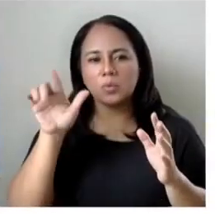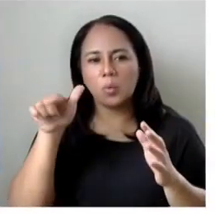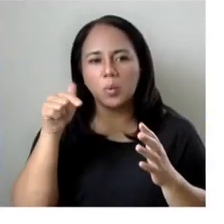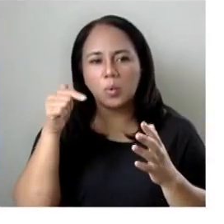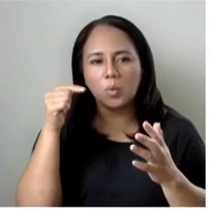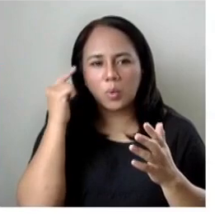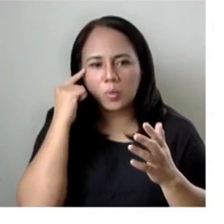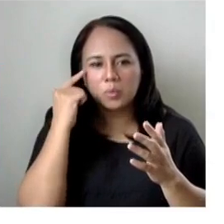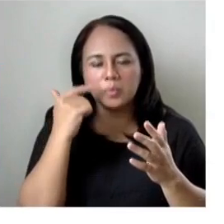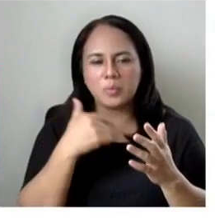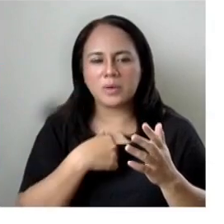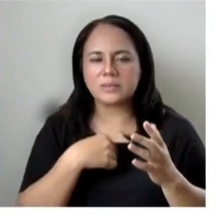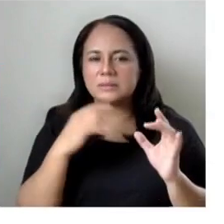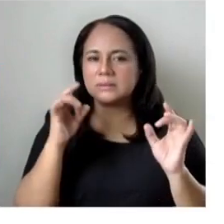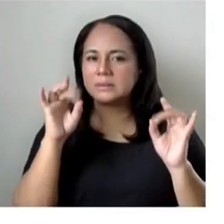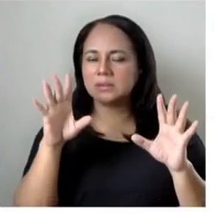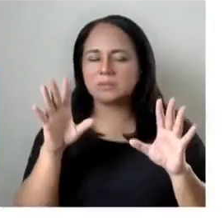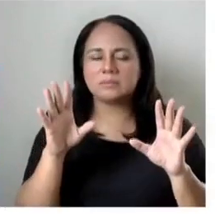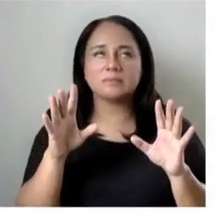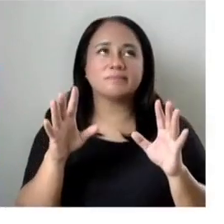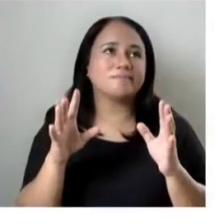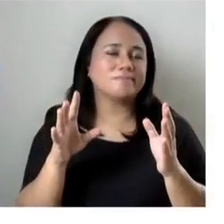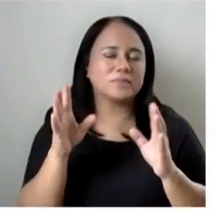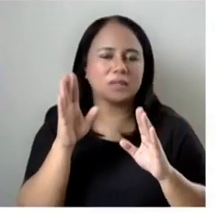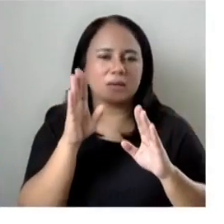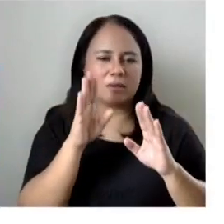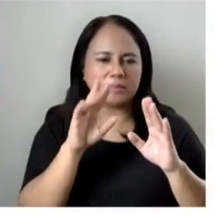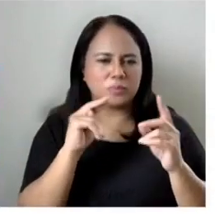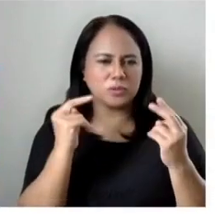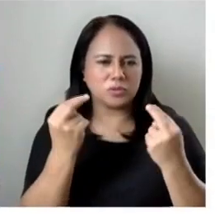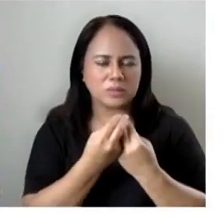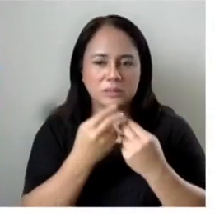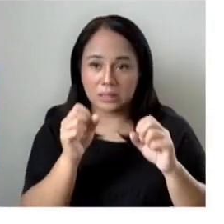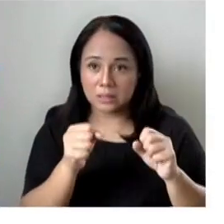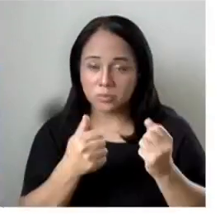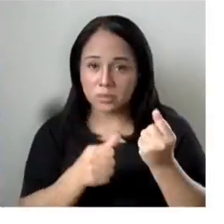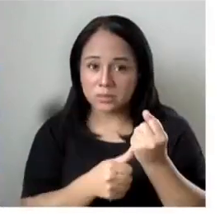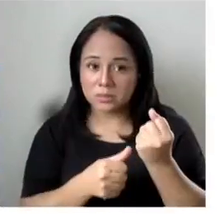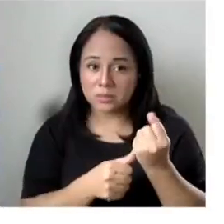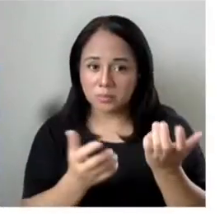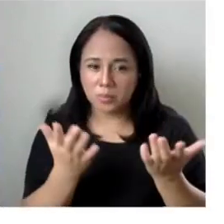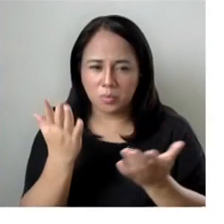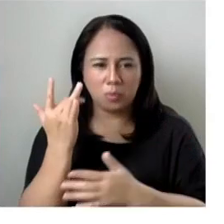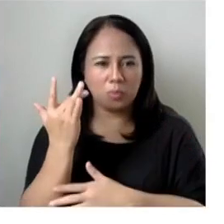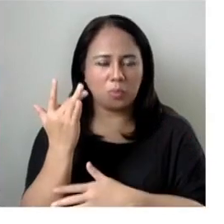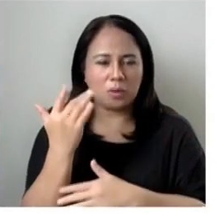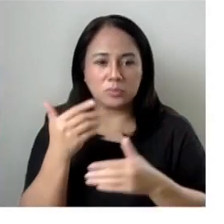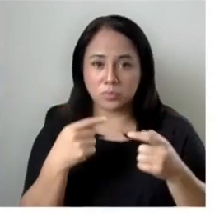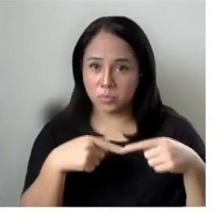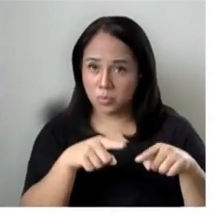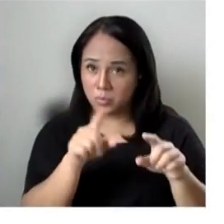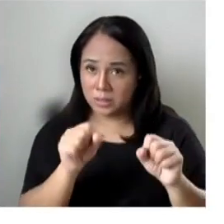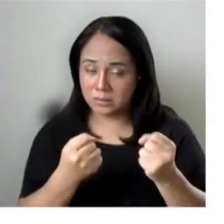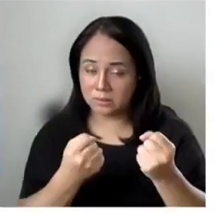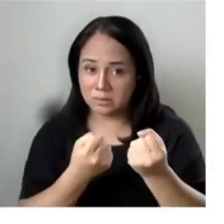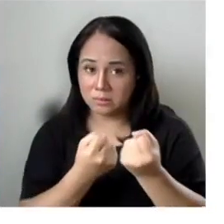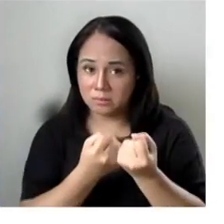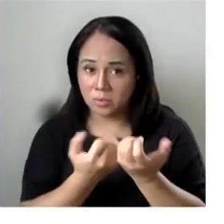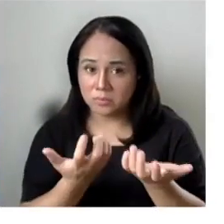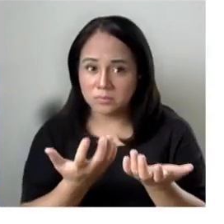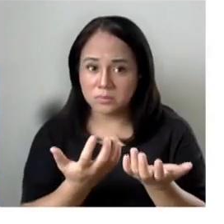precarious position? Because can you give them assistance while they go there? And if you